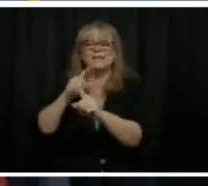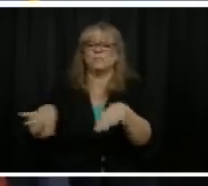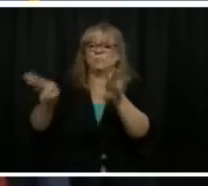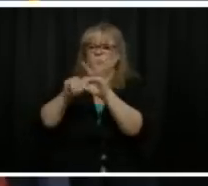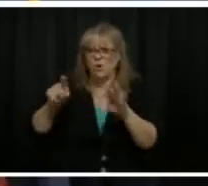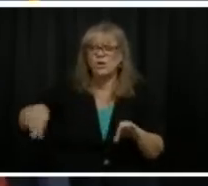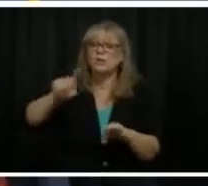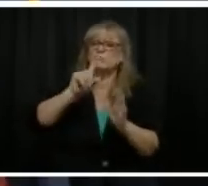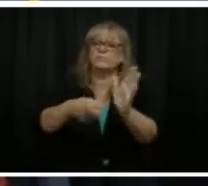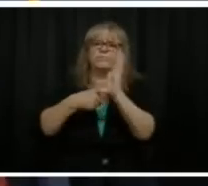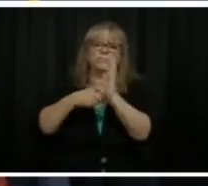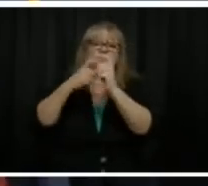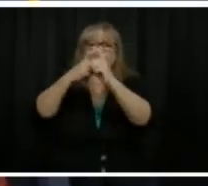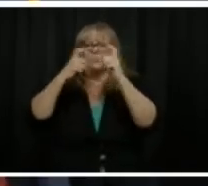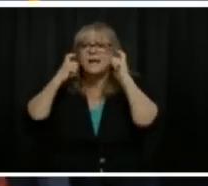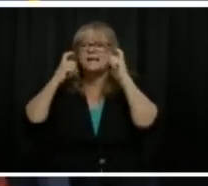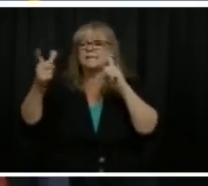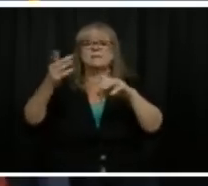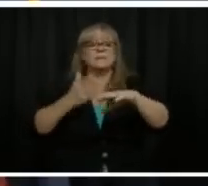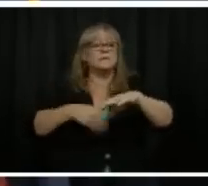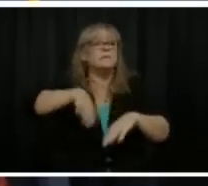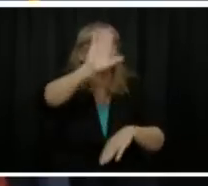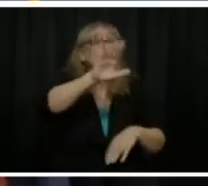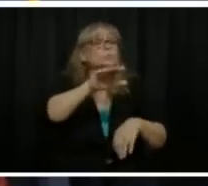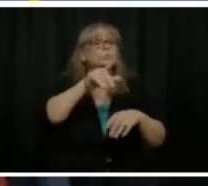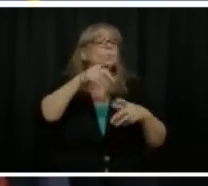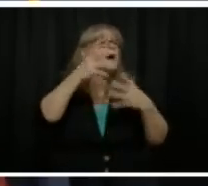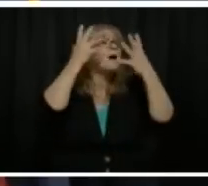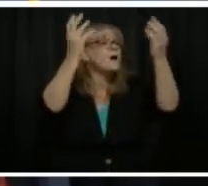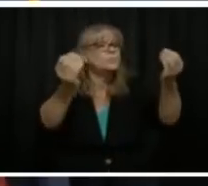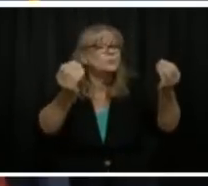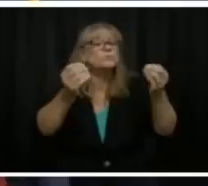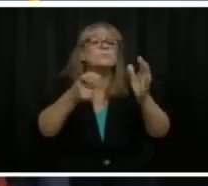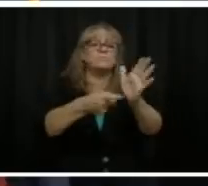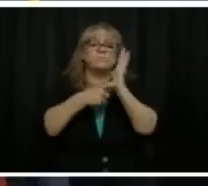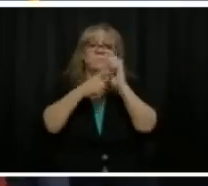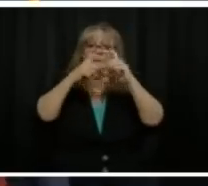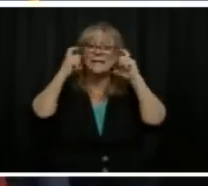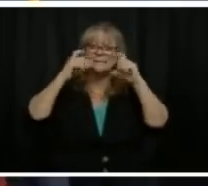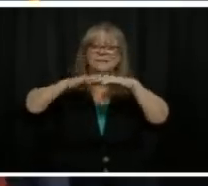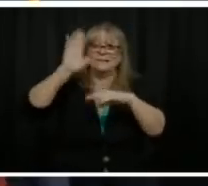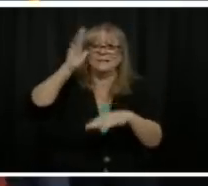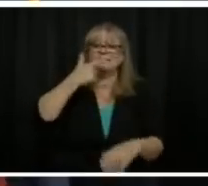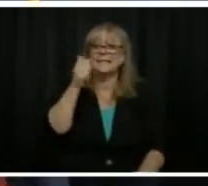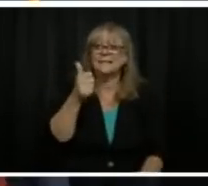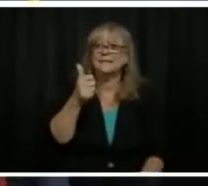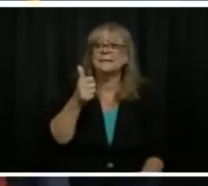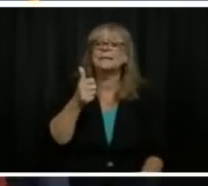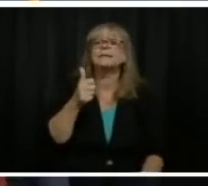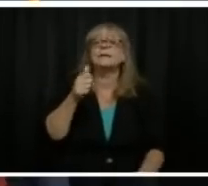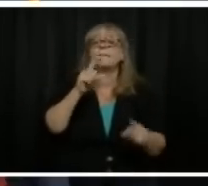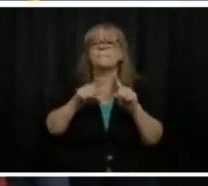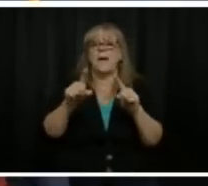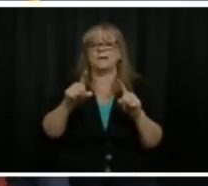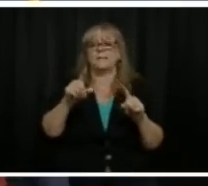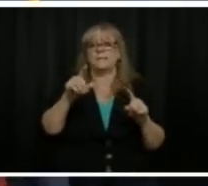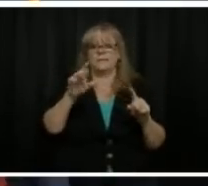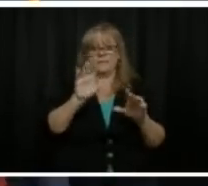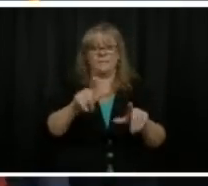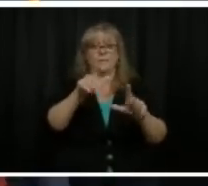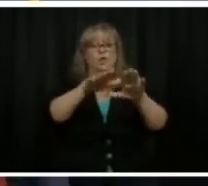and obviously over the age of 10. There's not as much clear science about whether there are benefits or what the benefits are of 6-year-olds